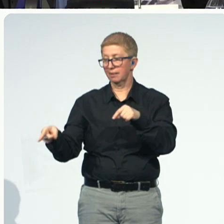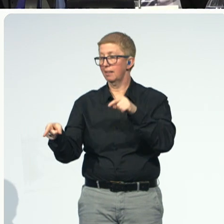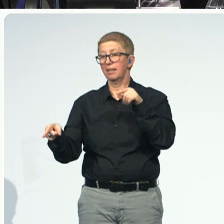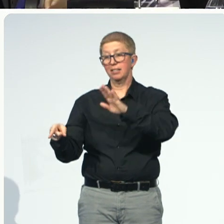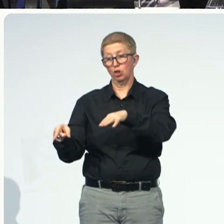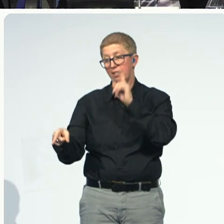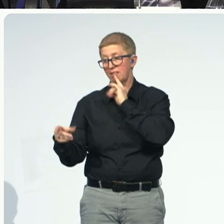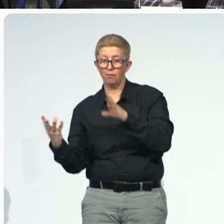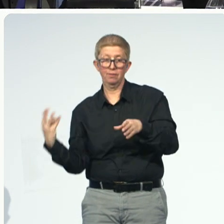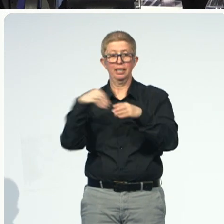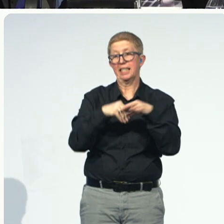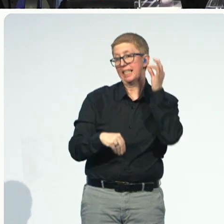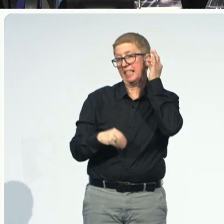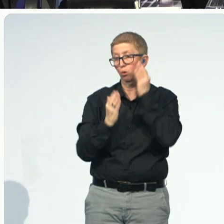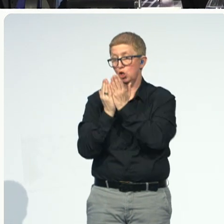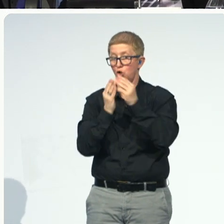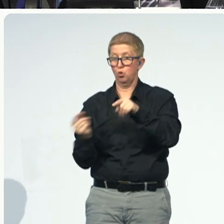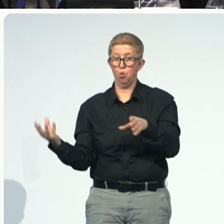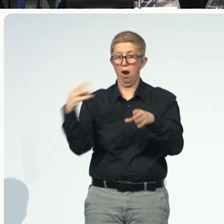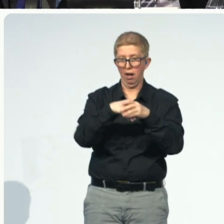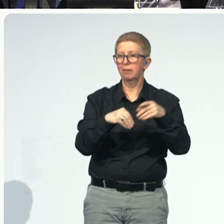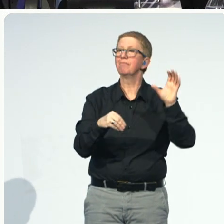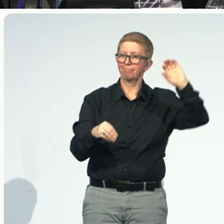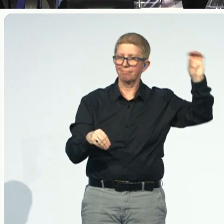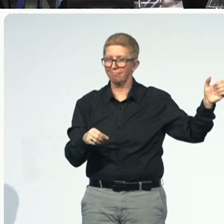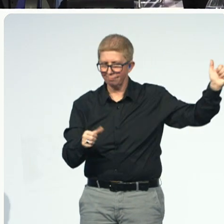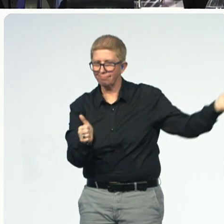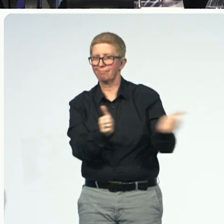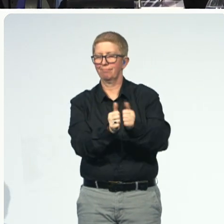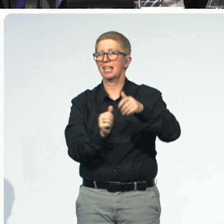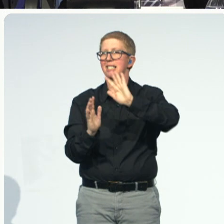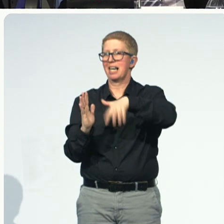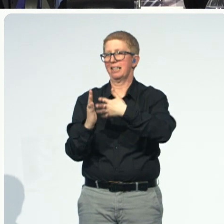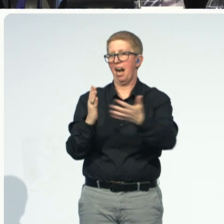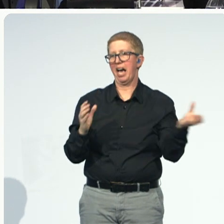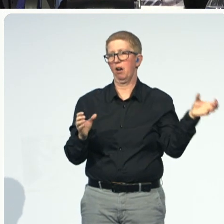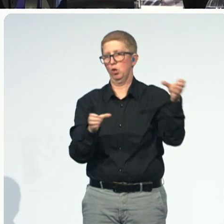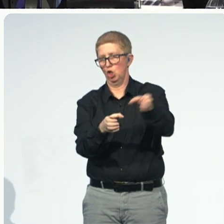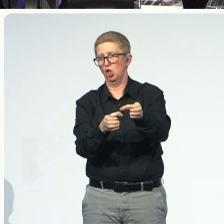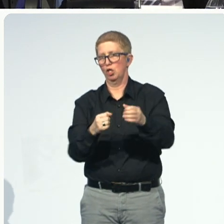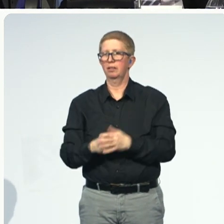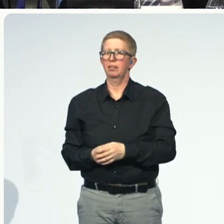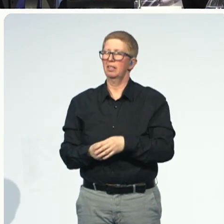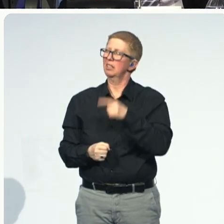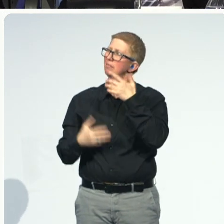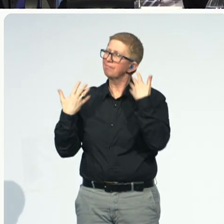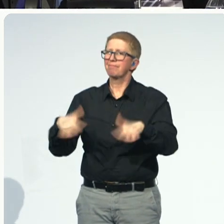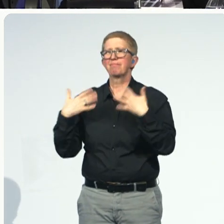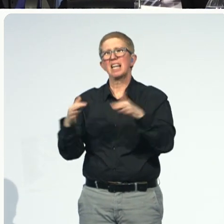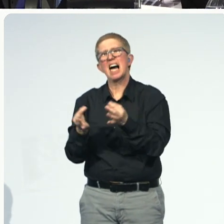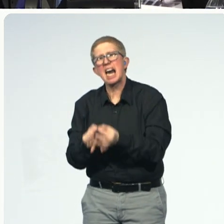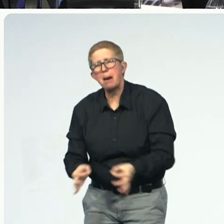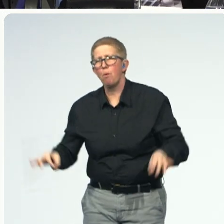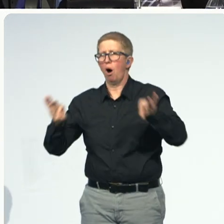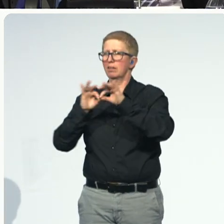In this program, we have 3 basic components. Sign bilingual communication, so all